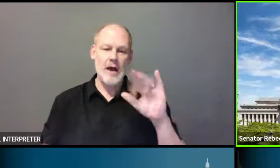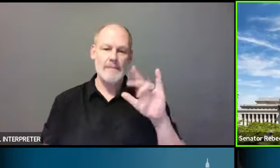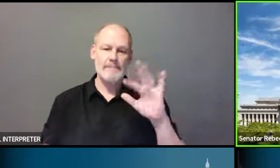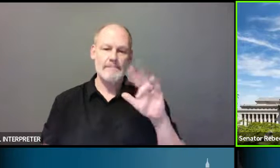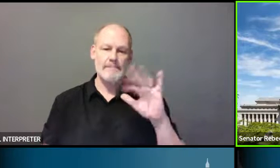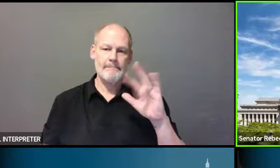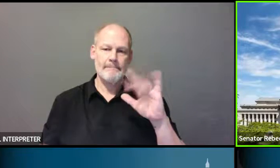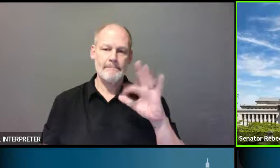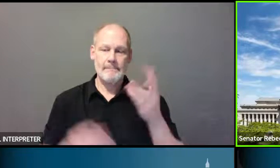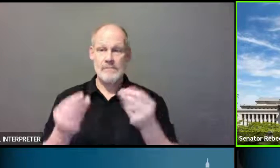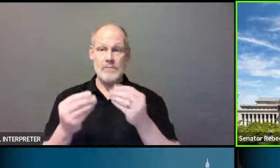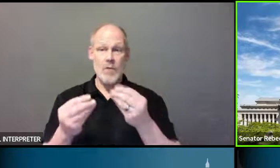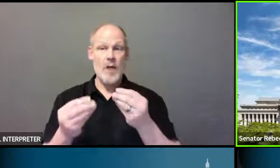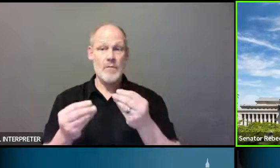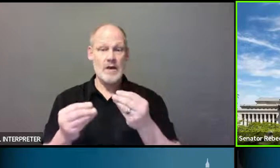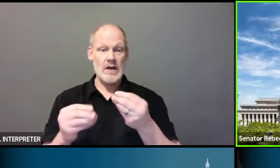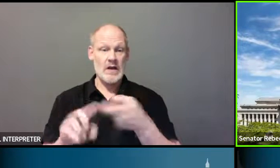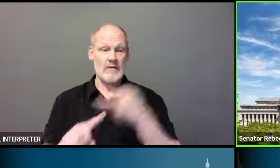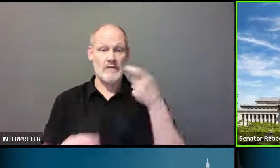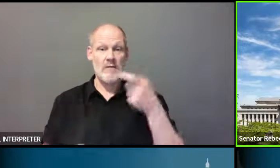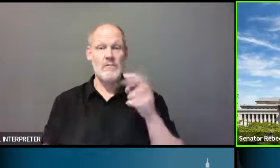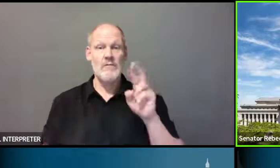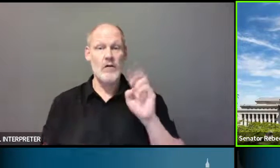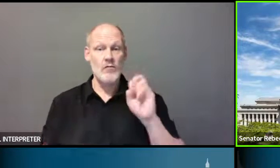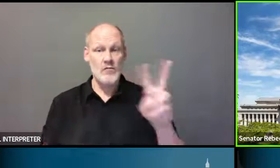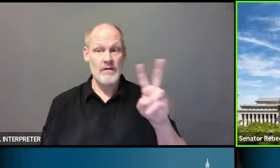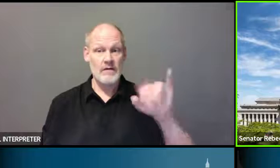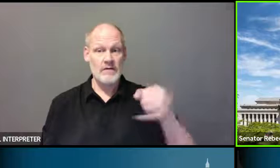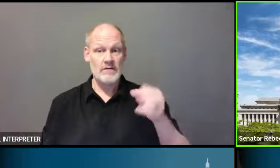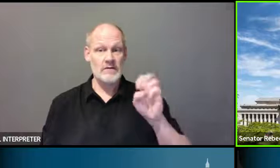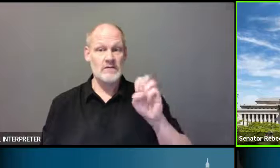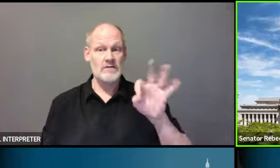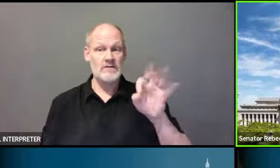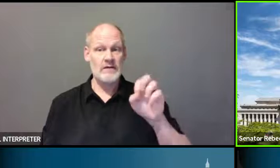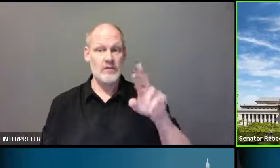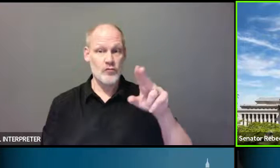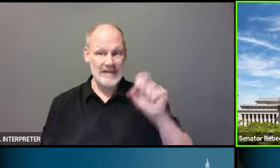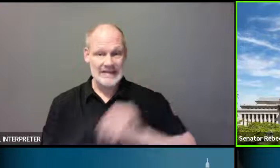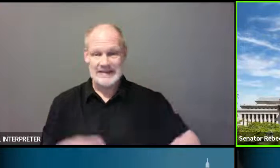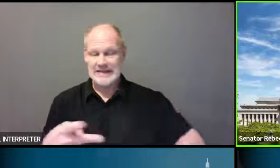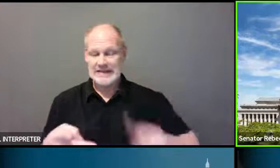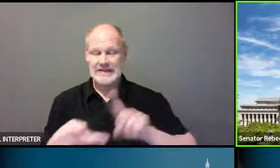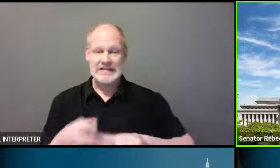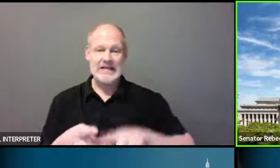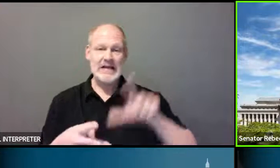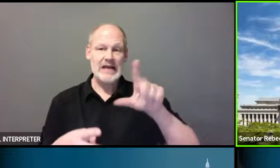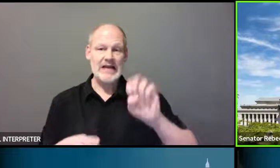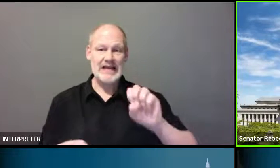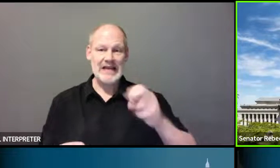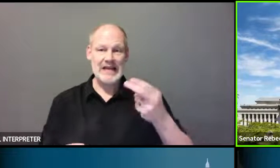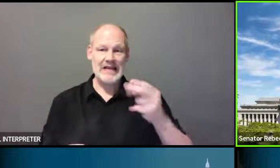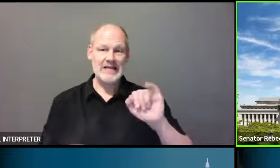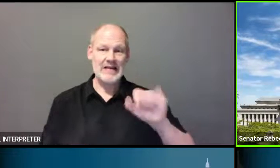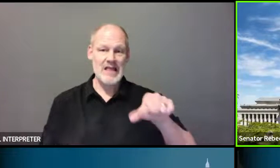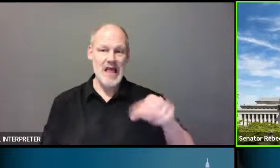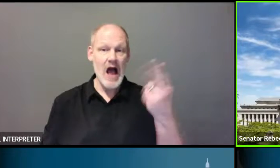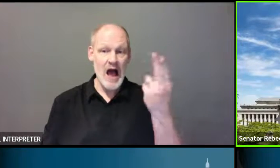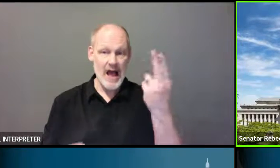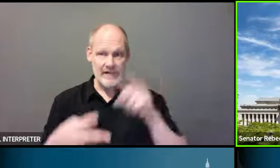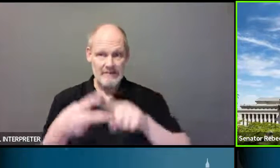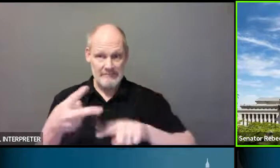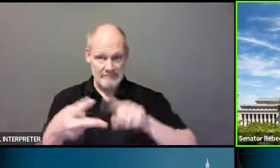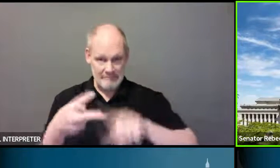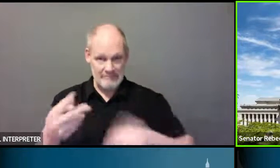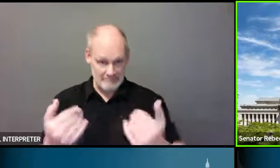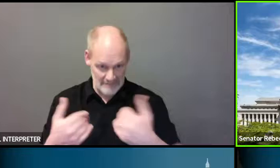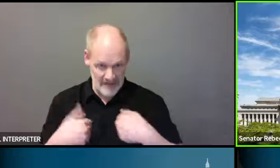Reverend Jeffries and Lehigh purchased. It was a private rental that they